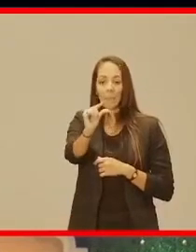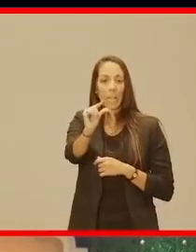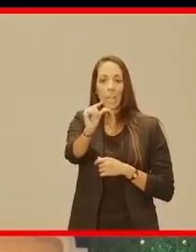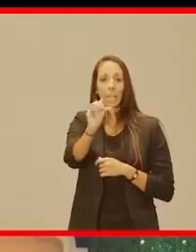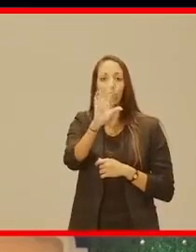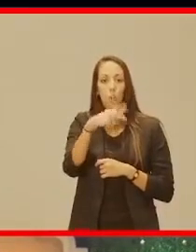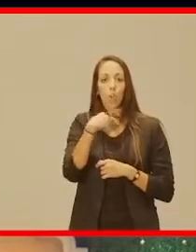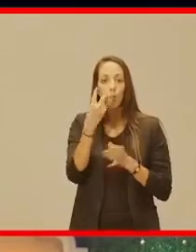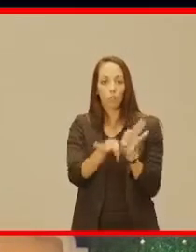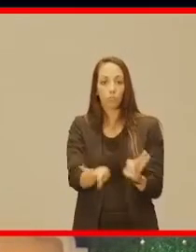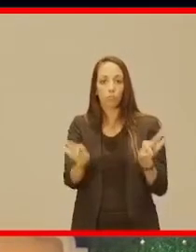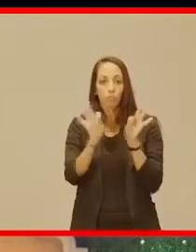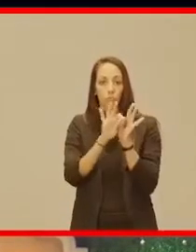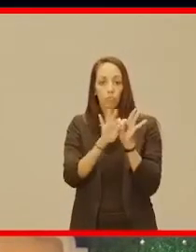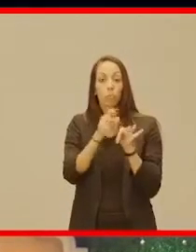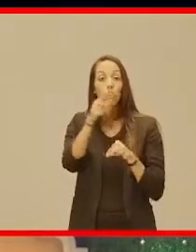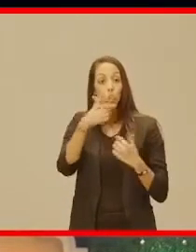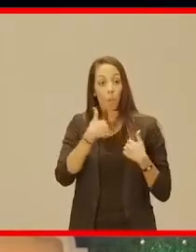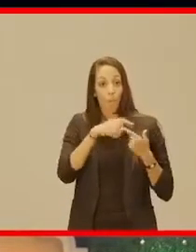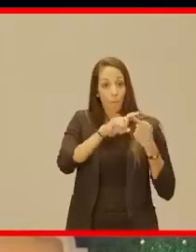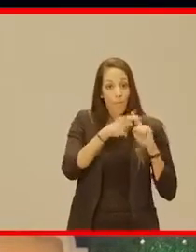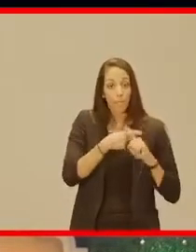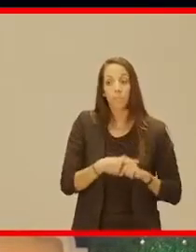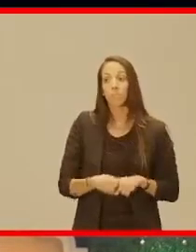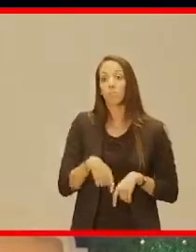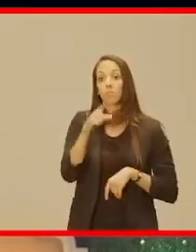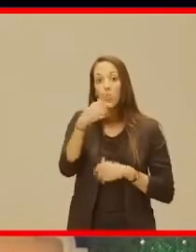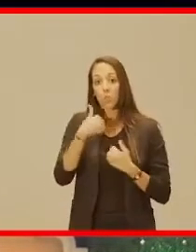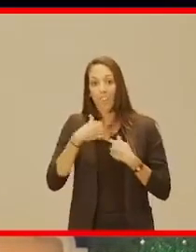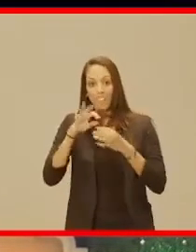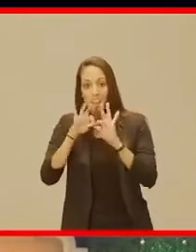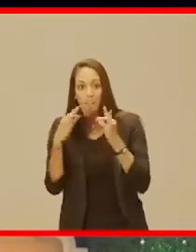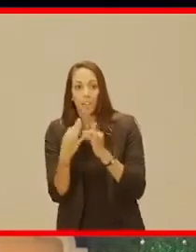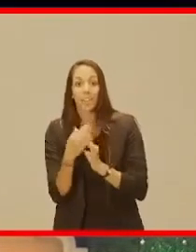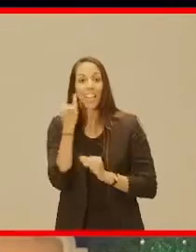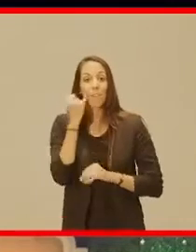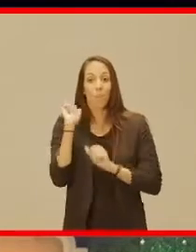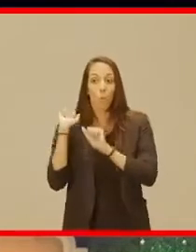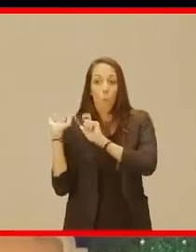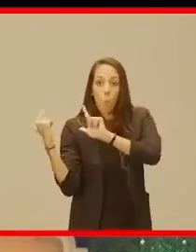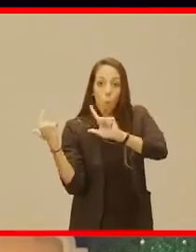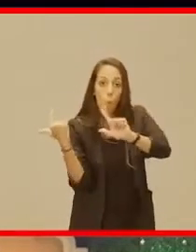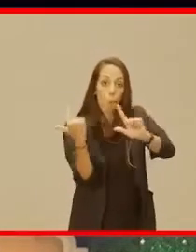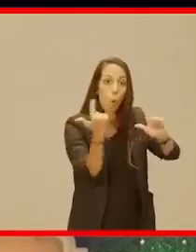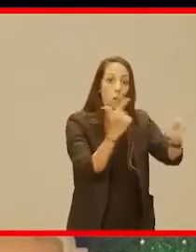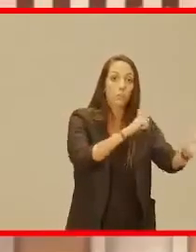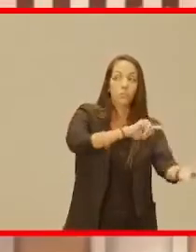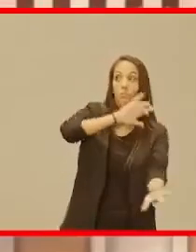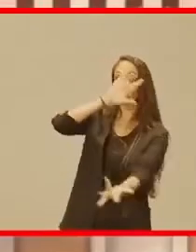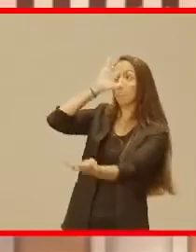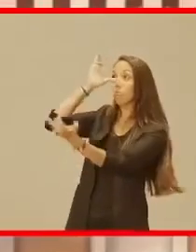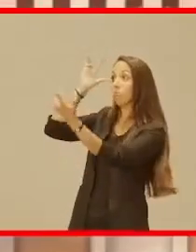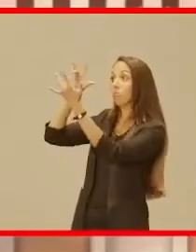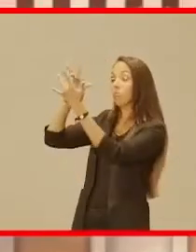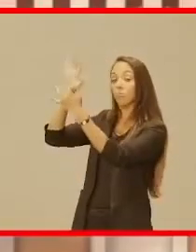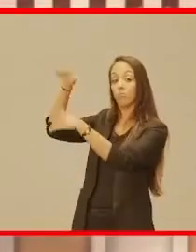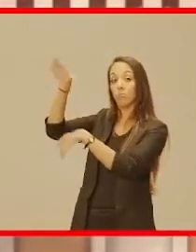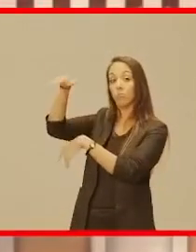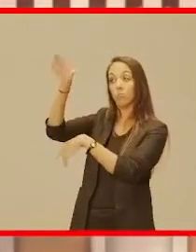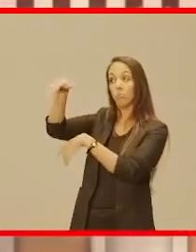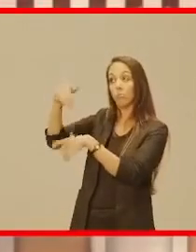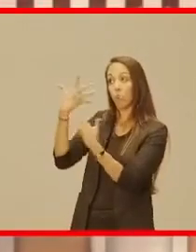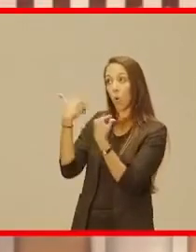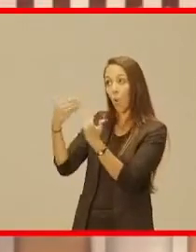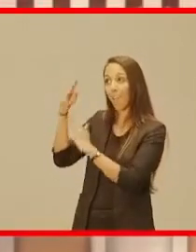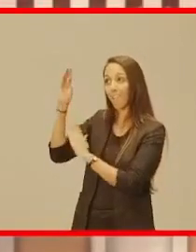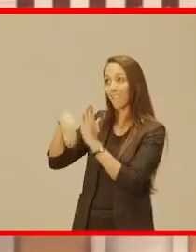have neighbors or you have friends, and if you're all in this one district and you all say, Representative Smith, I want you to file a bill